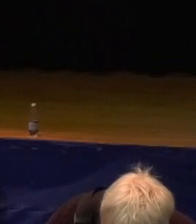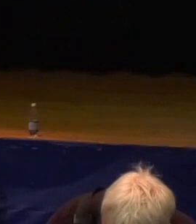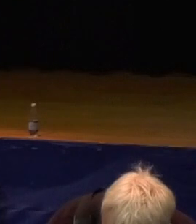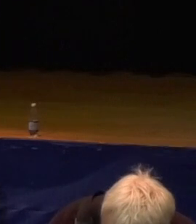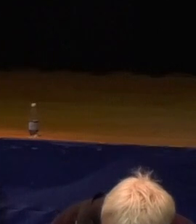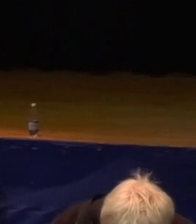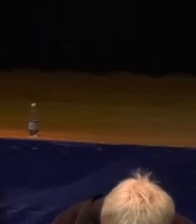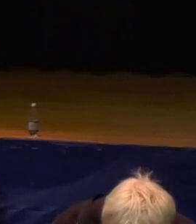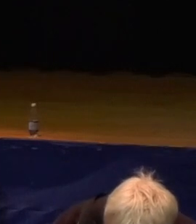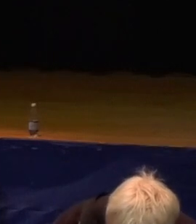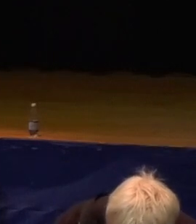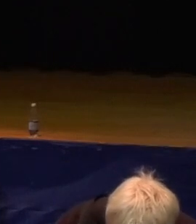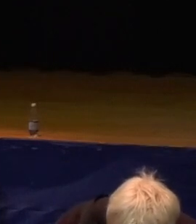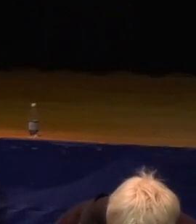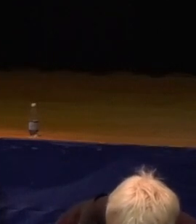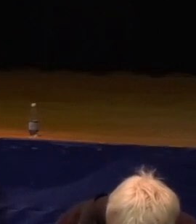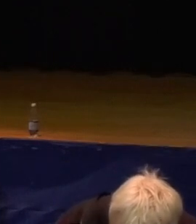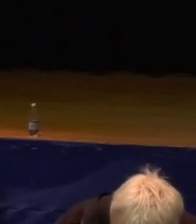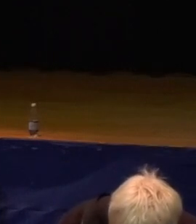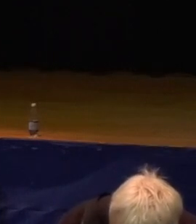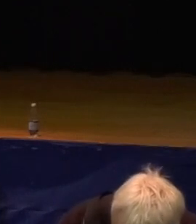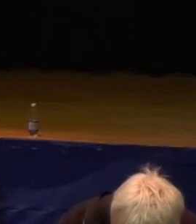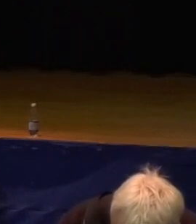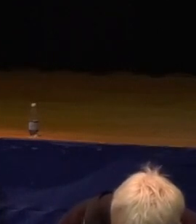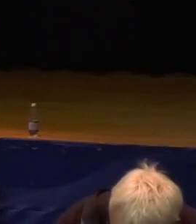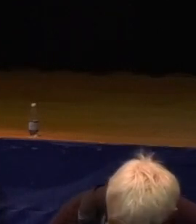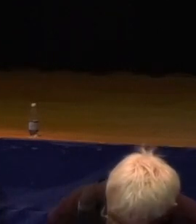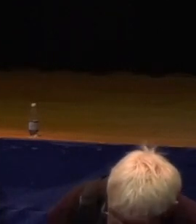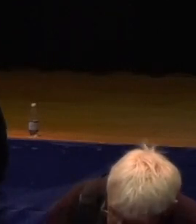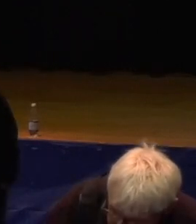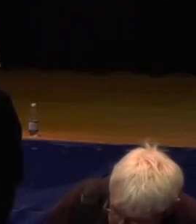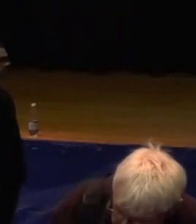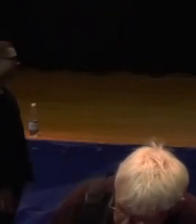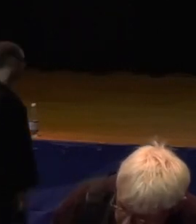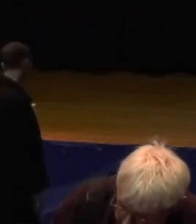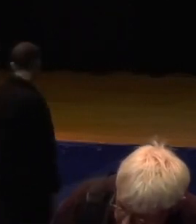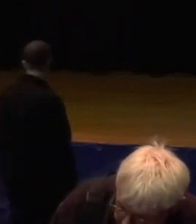you do. You're the best. Mic test. A. Mic.